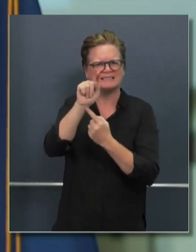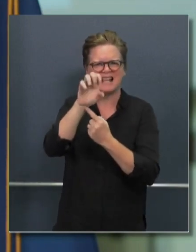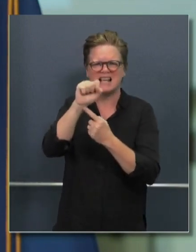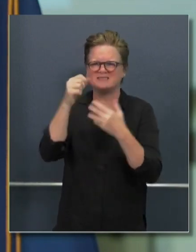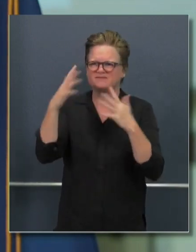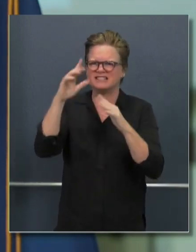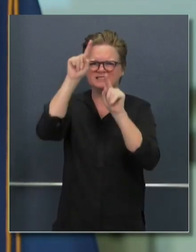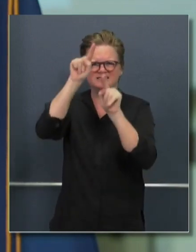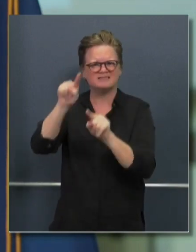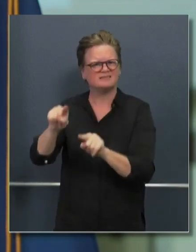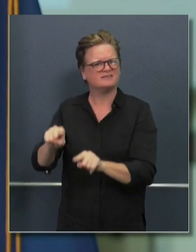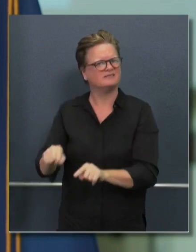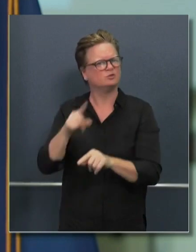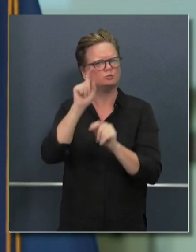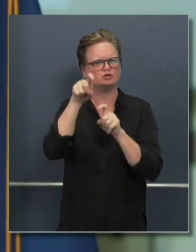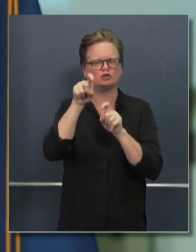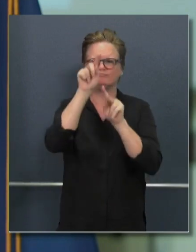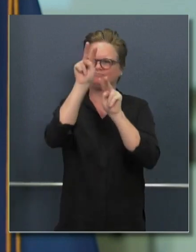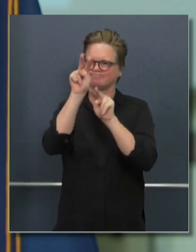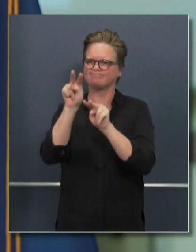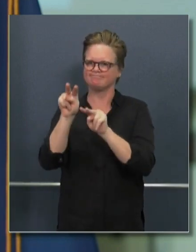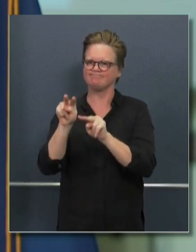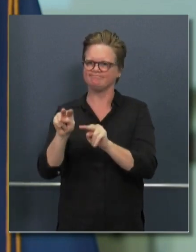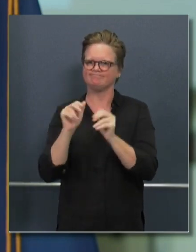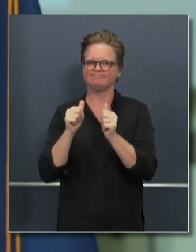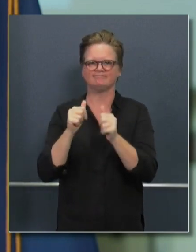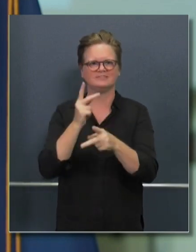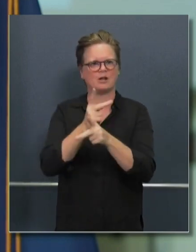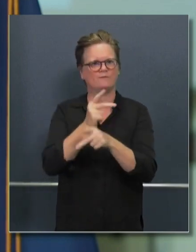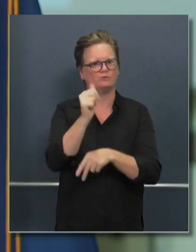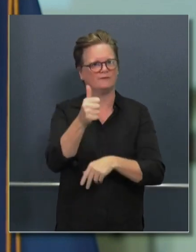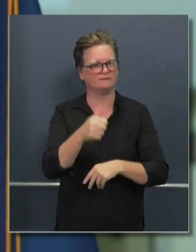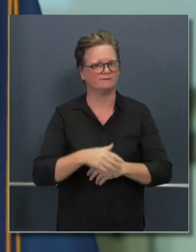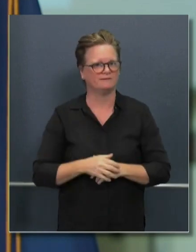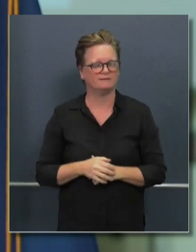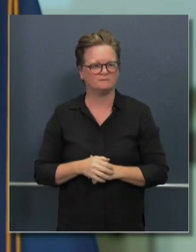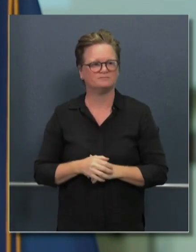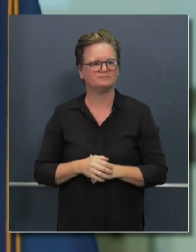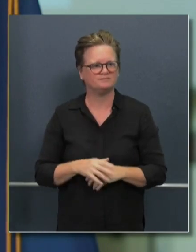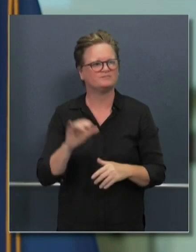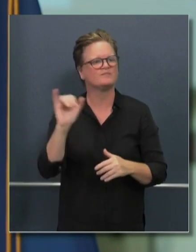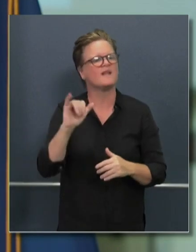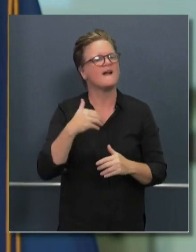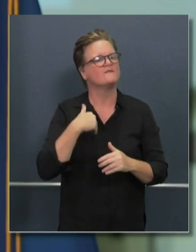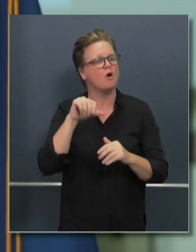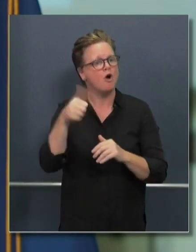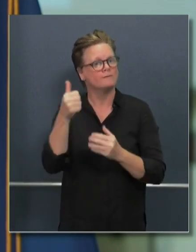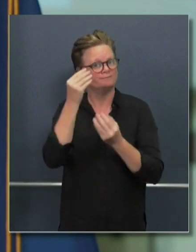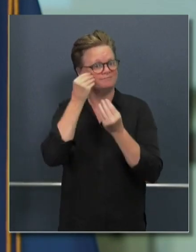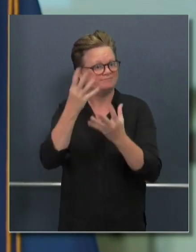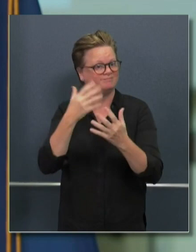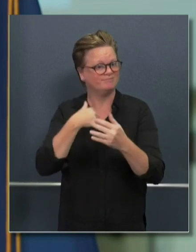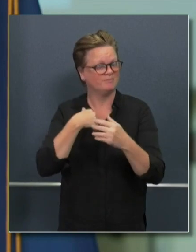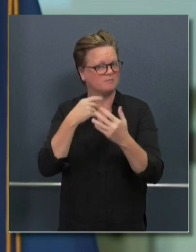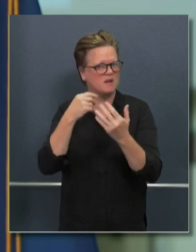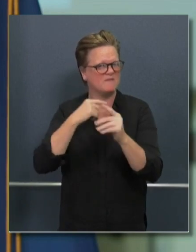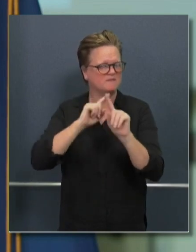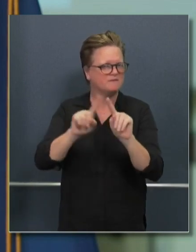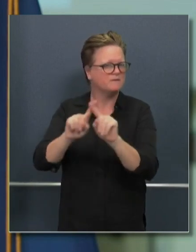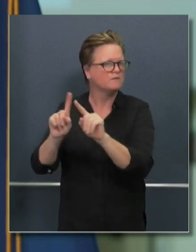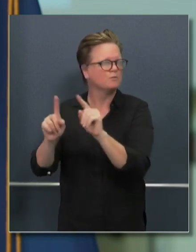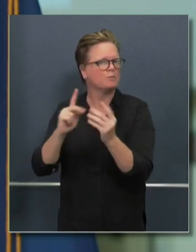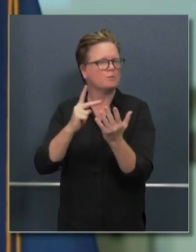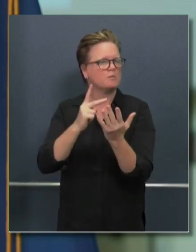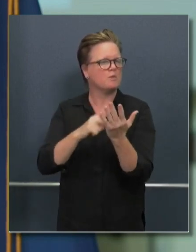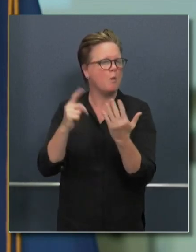daily basis a number of other program opportunities and commitments that we've made, so you can track